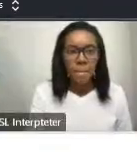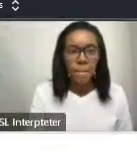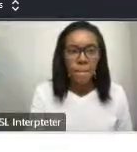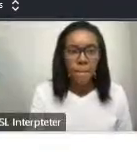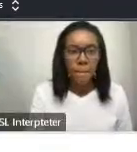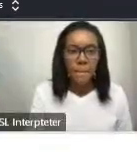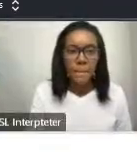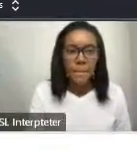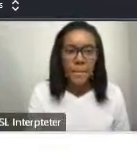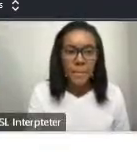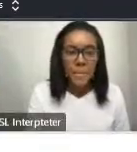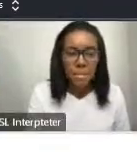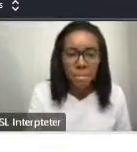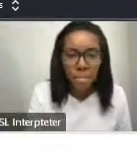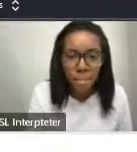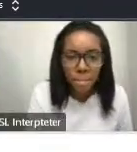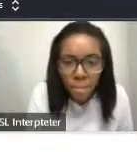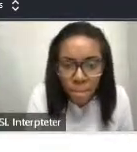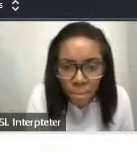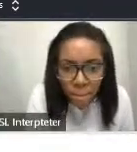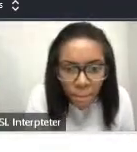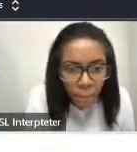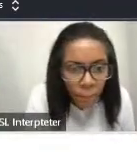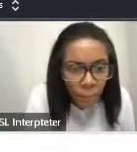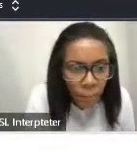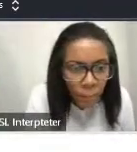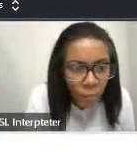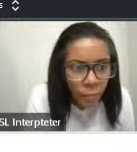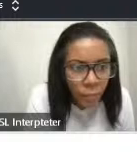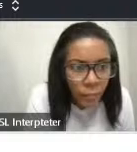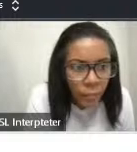did break out zip codes around